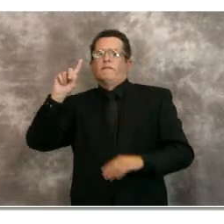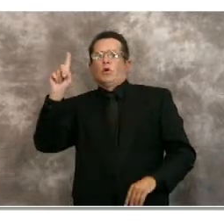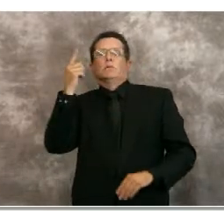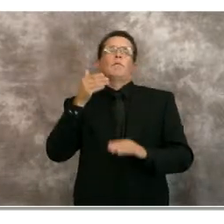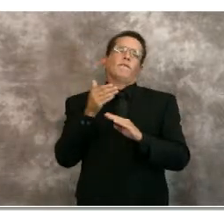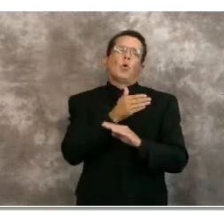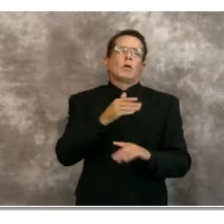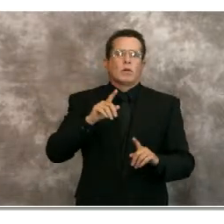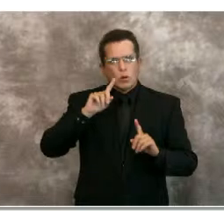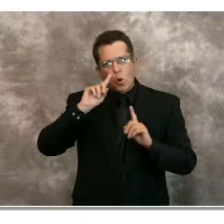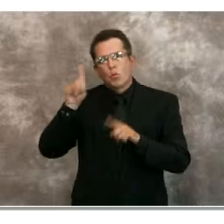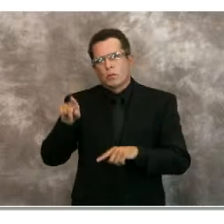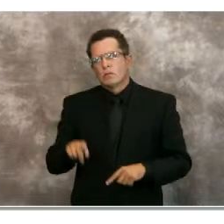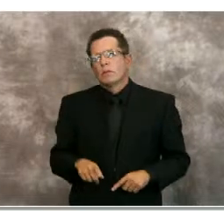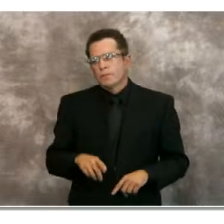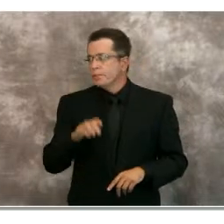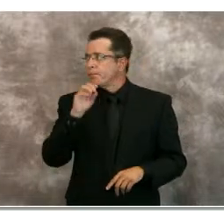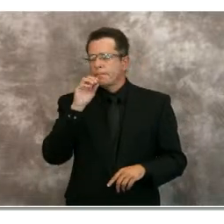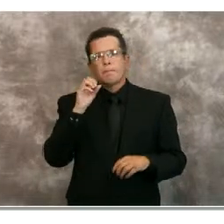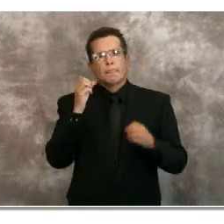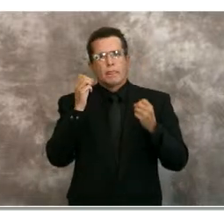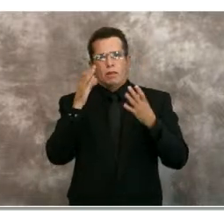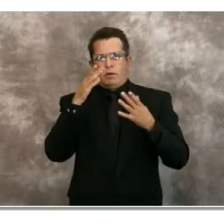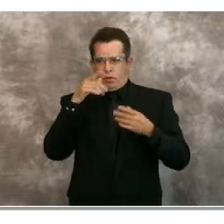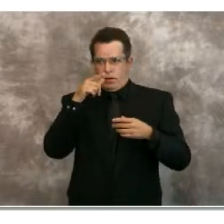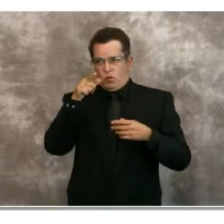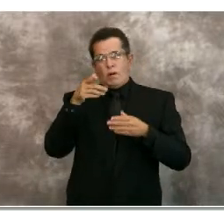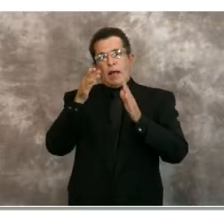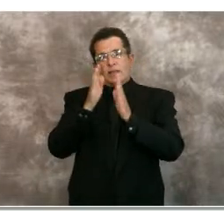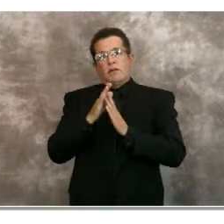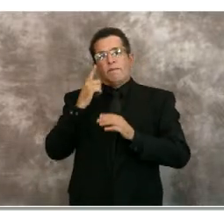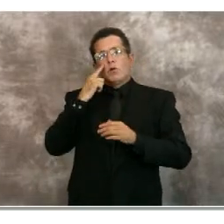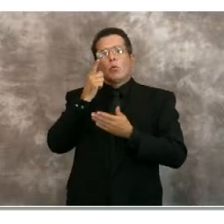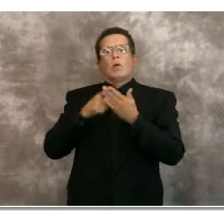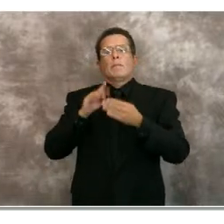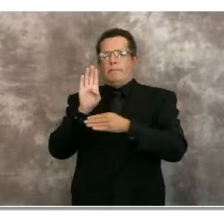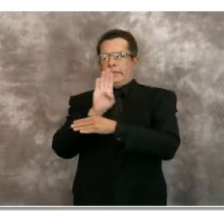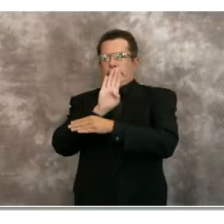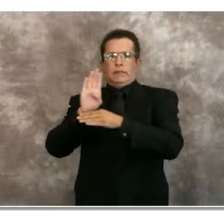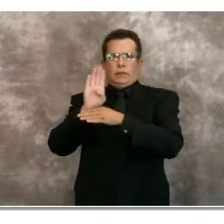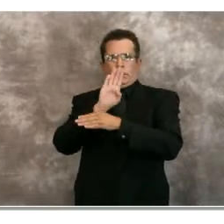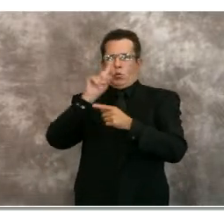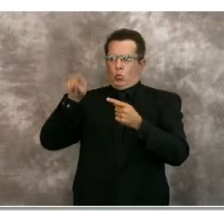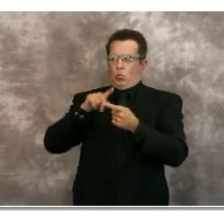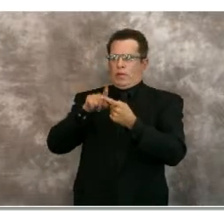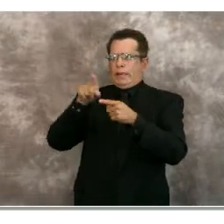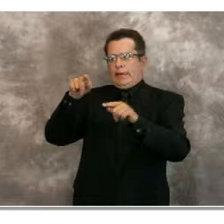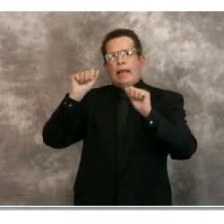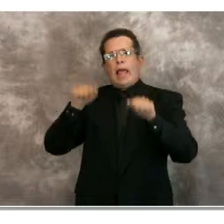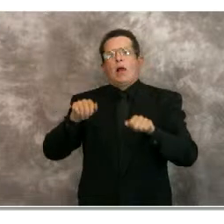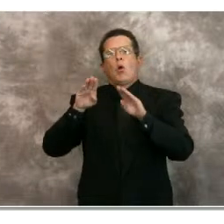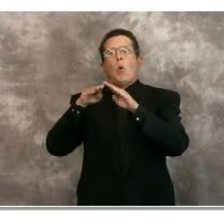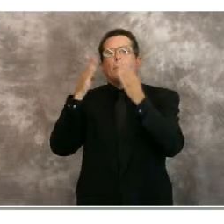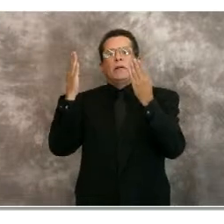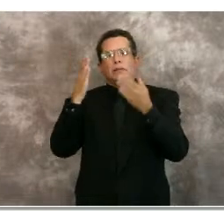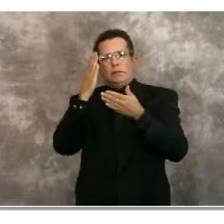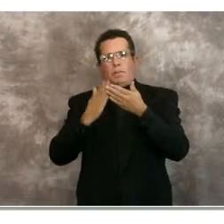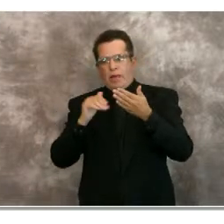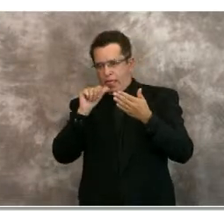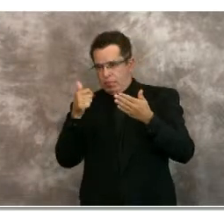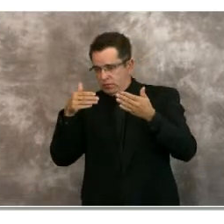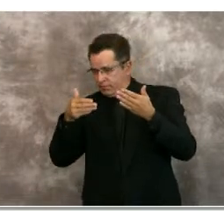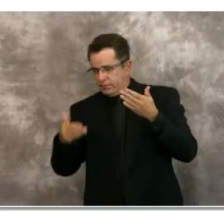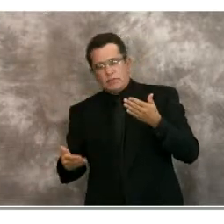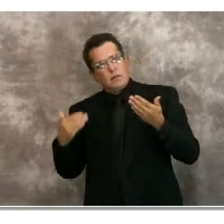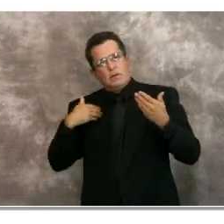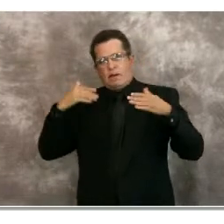Many of you have asked about other businesses and activities and when they can open. We have not received guidance on